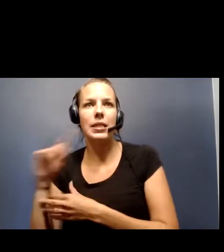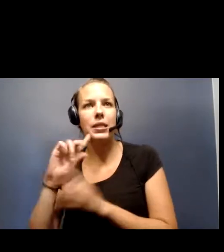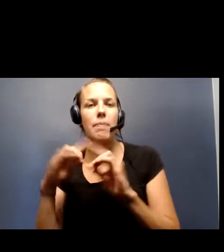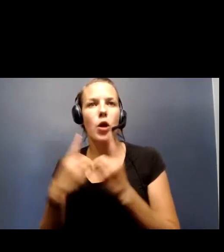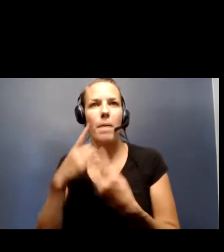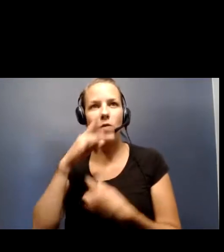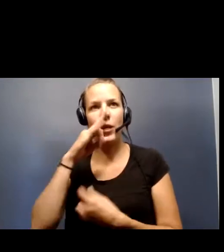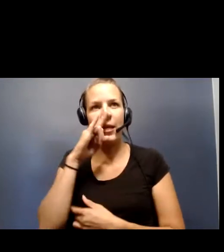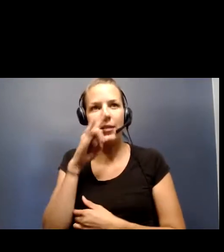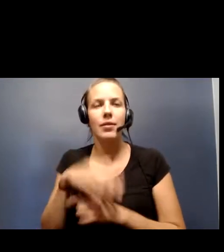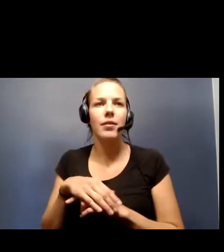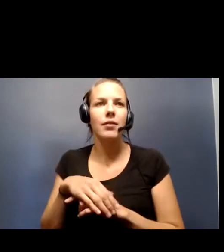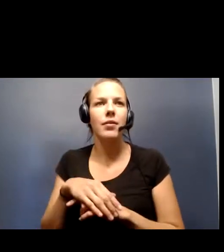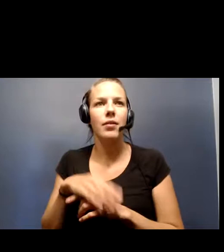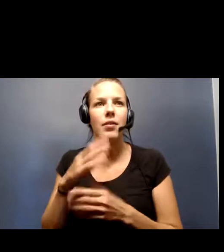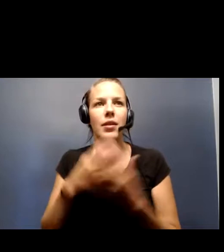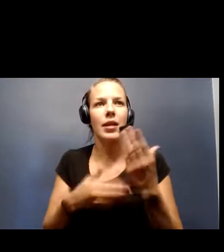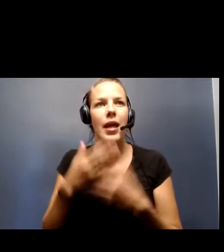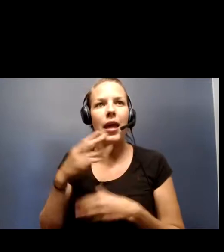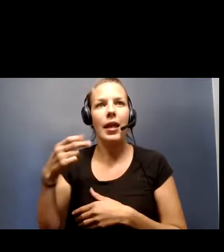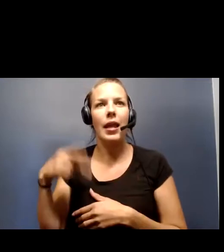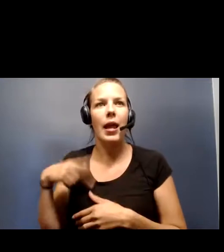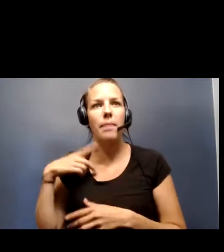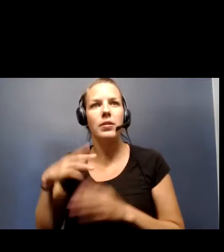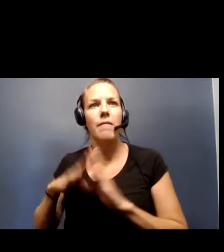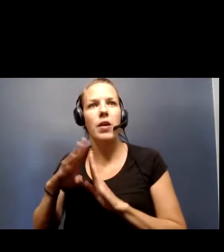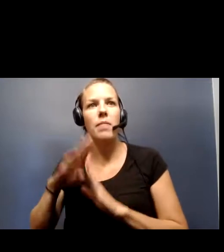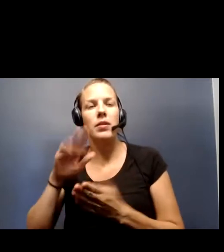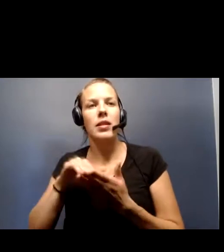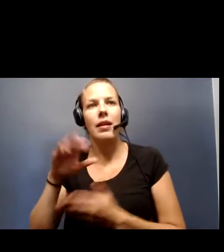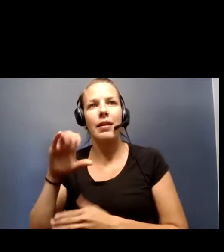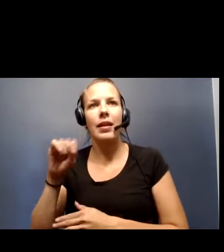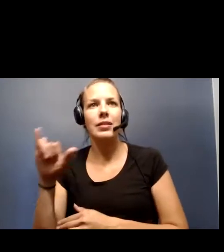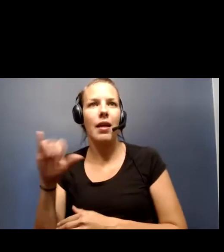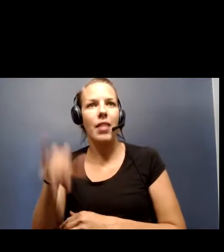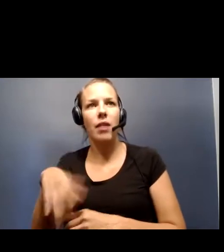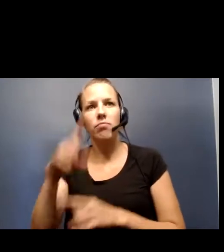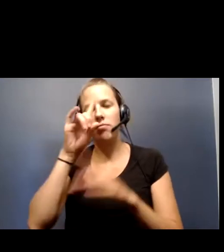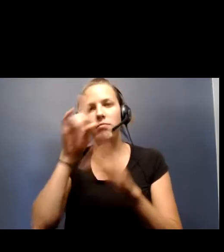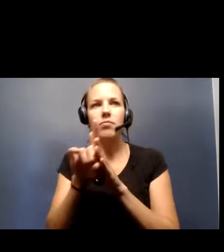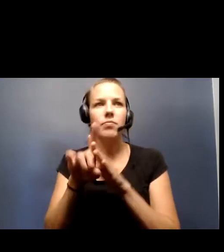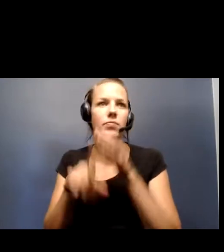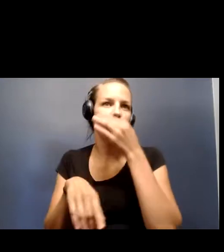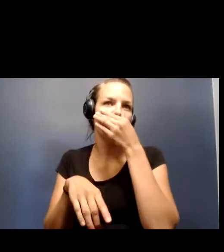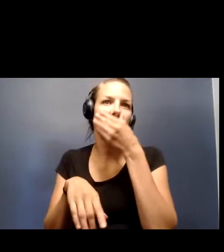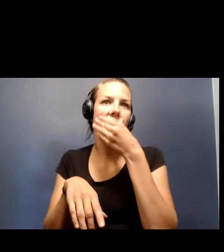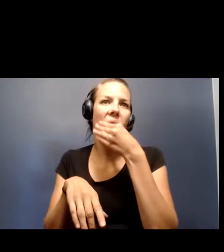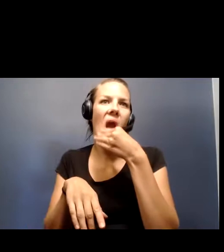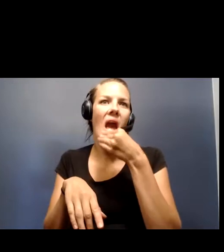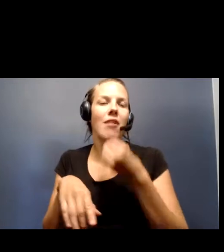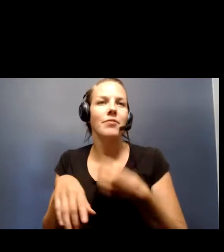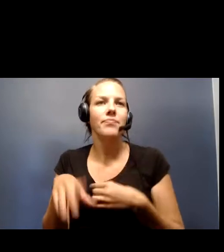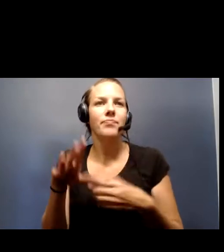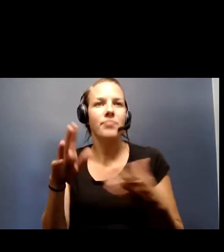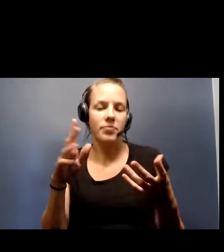kids, Handicap Development Center, CASI, are the ones that kind of came to mind, you know, kind of off